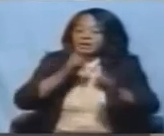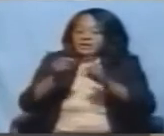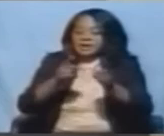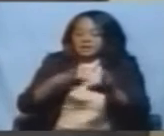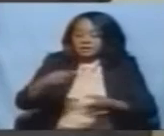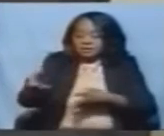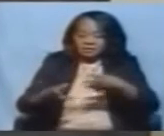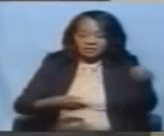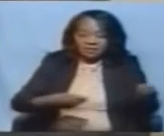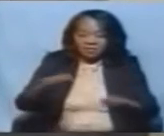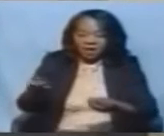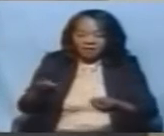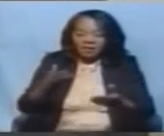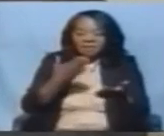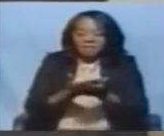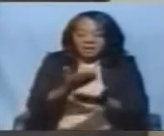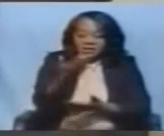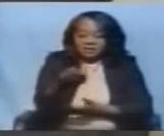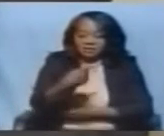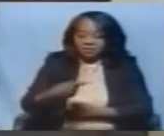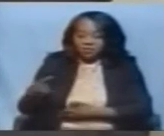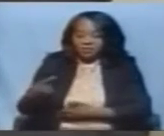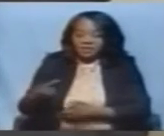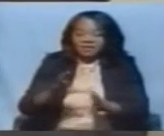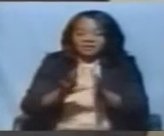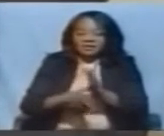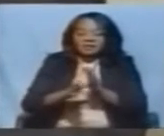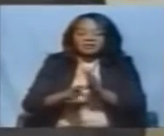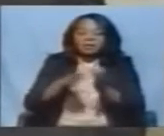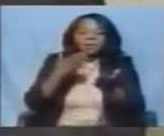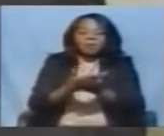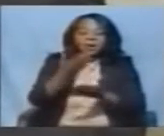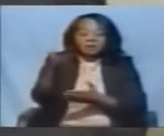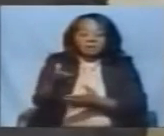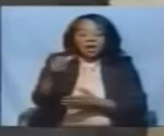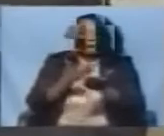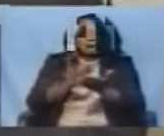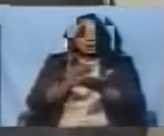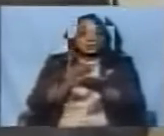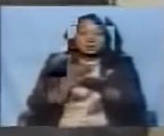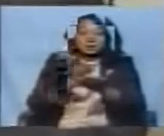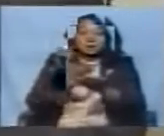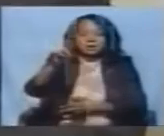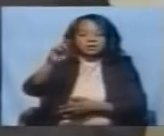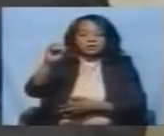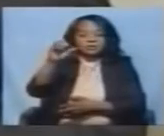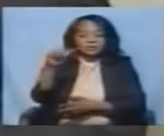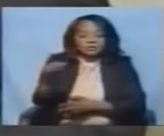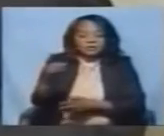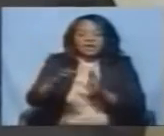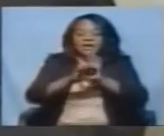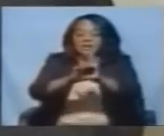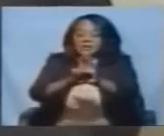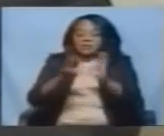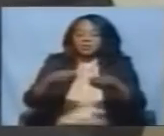and supply, purchasing and supply, you're actually talking about procurement, yes, and stores. Okay. But let me give you some examples